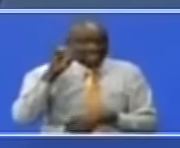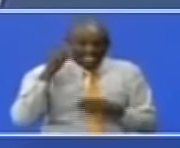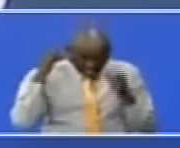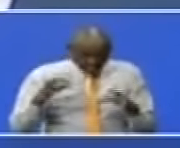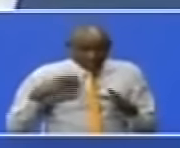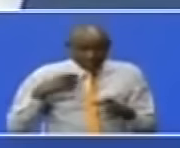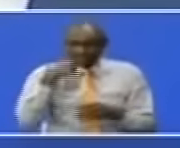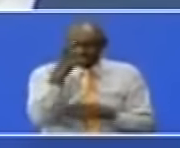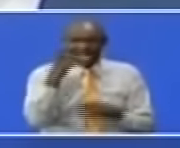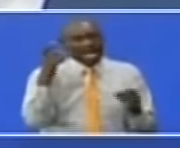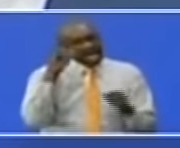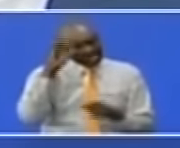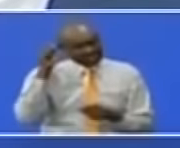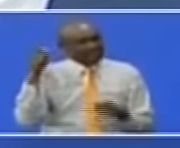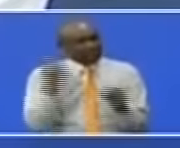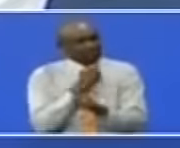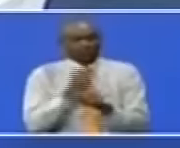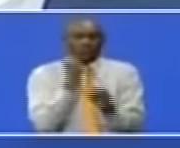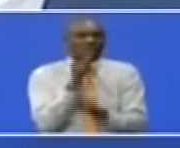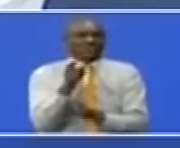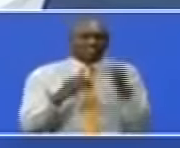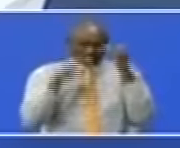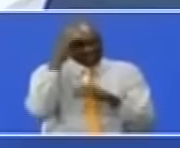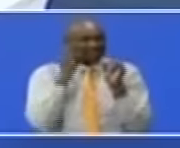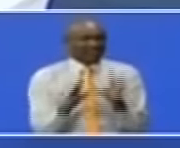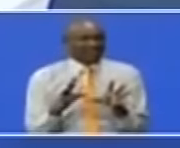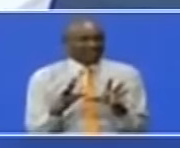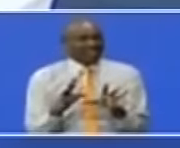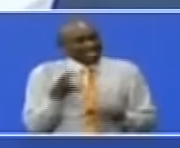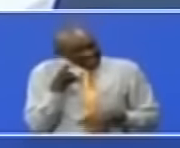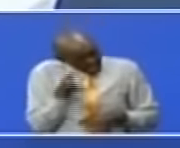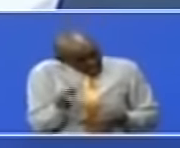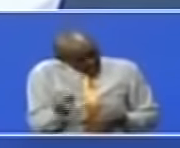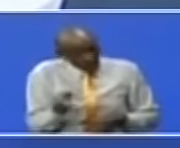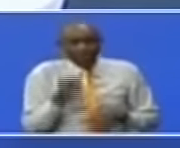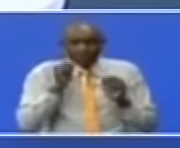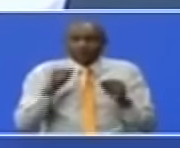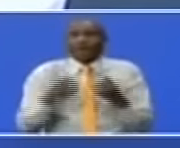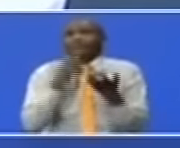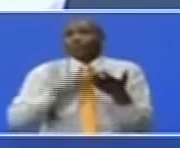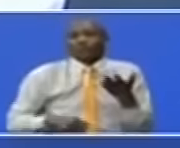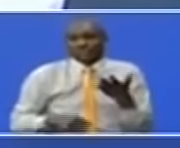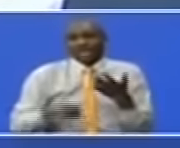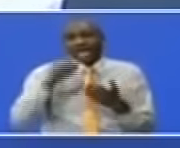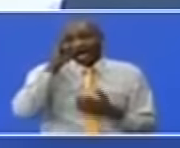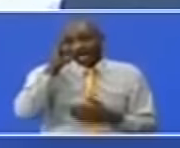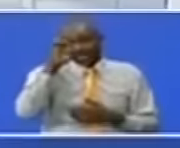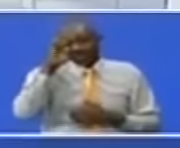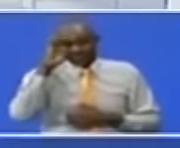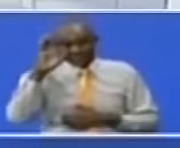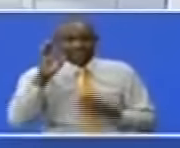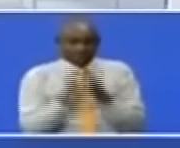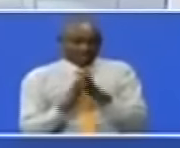issues are being raised within Jubilee itself, what is the standing going to be on IBC and on the